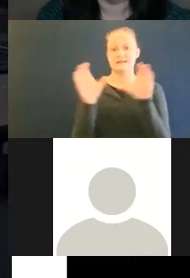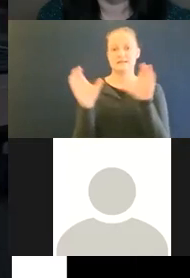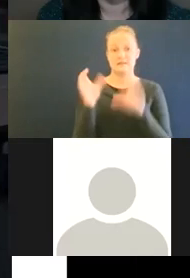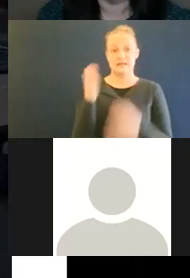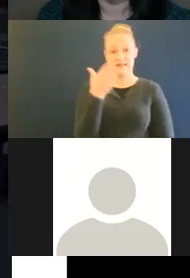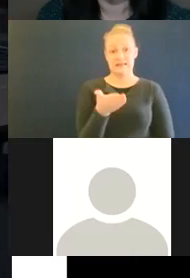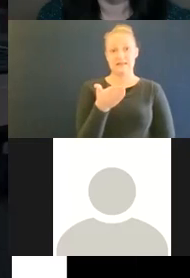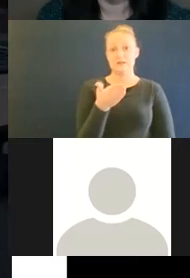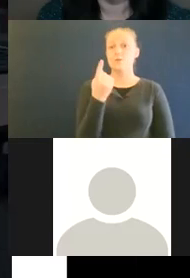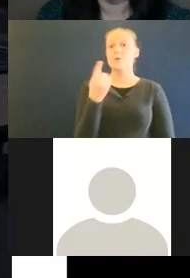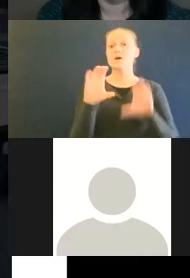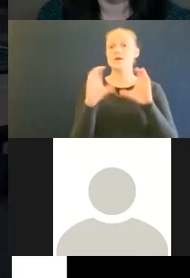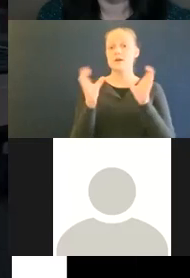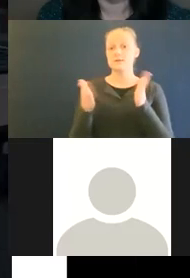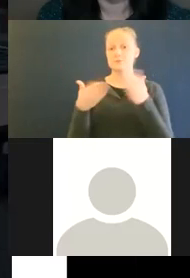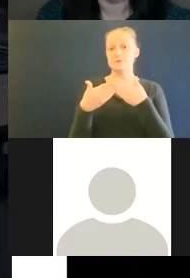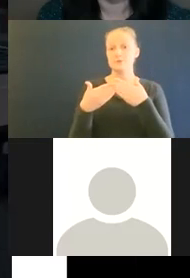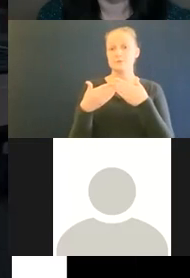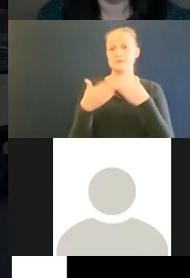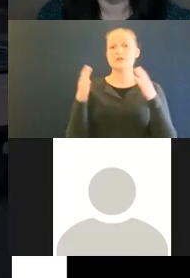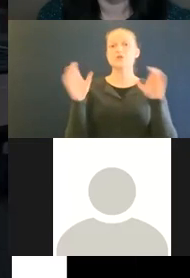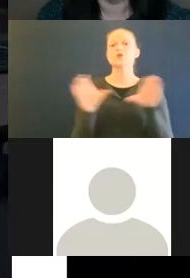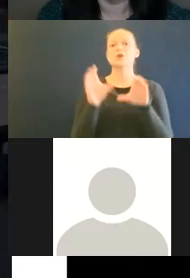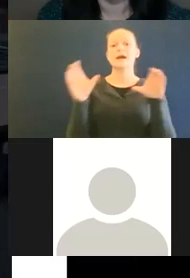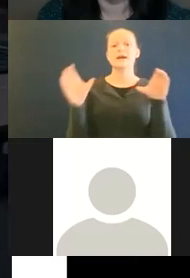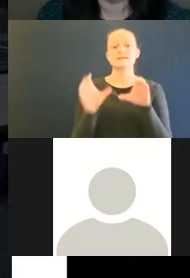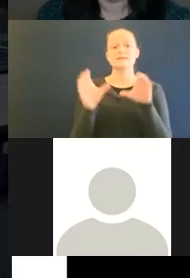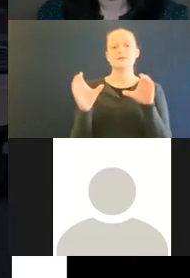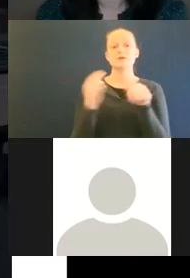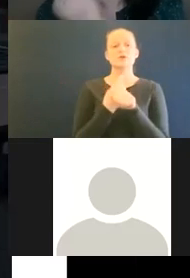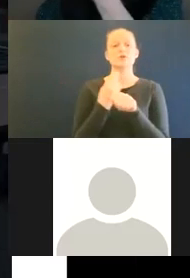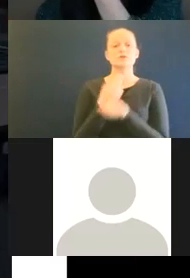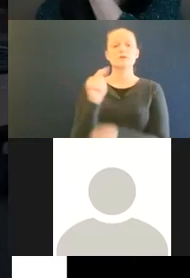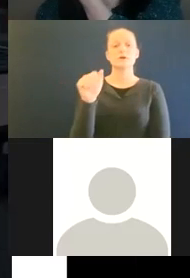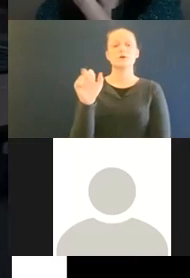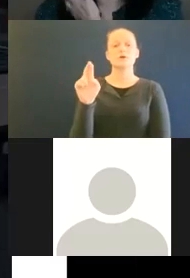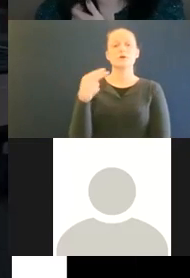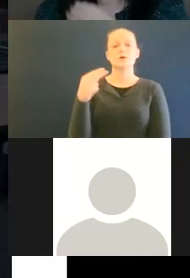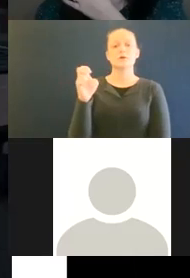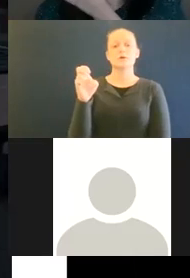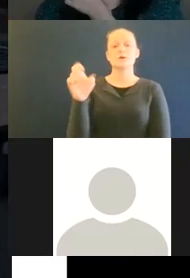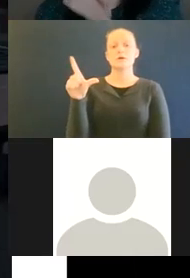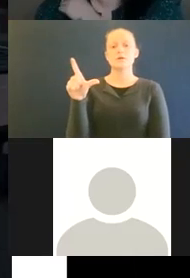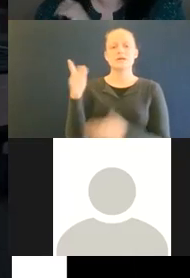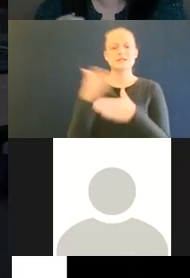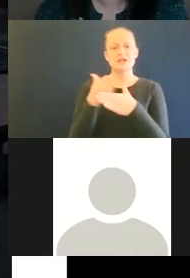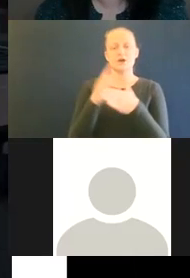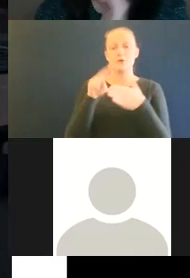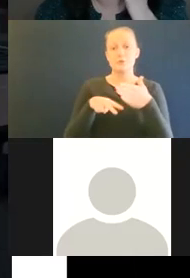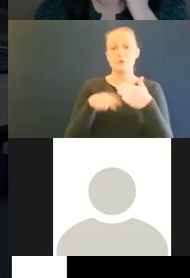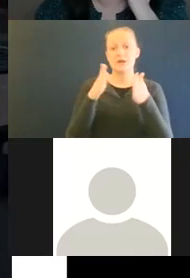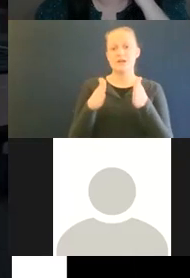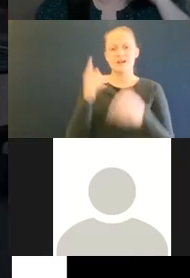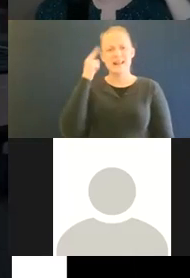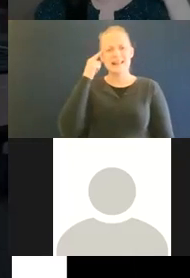in the activity, they're using Tar Heel Shared Reader over, I think it's a Unique Learning